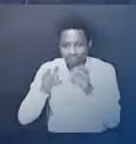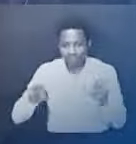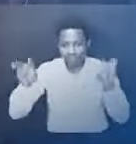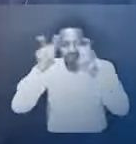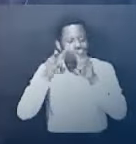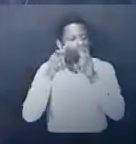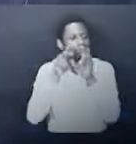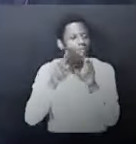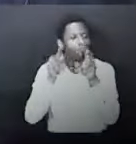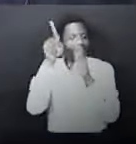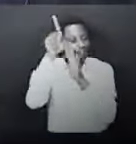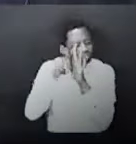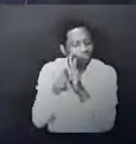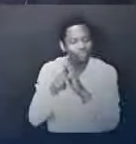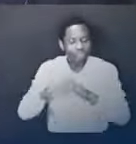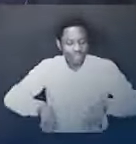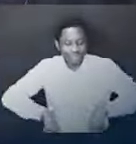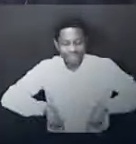God.